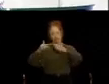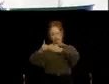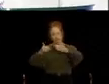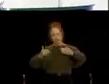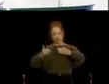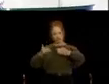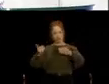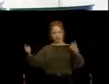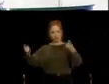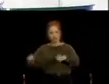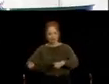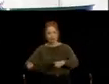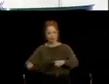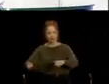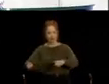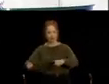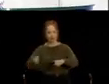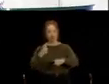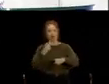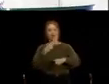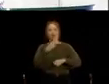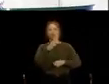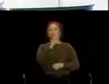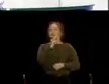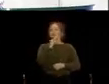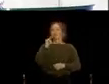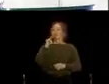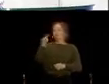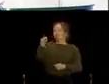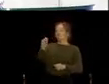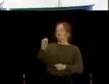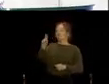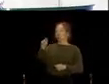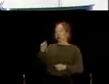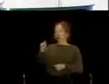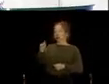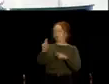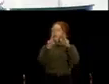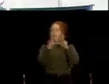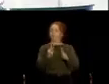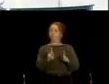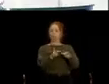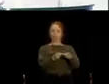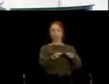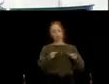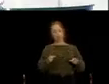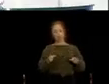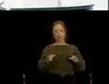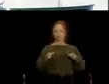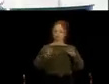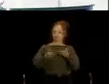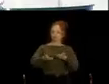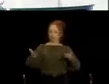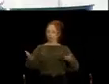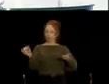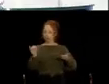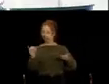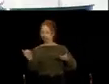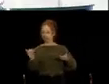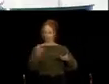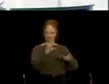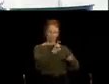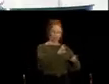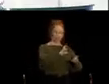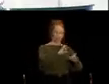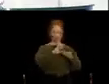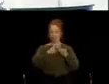said, a noun is a person, place, or thing, like a sheriff, town, or ring. Now, I don't know why I remember